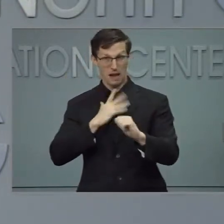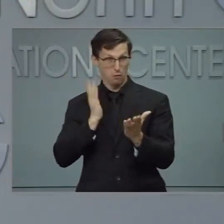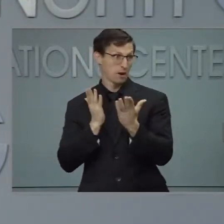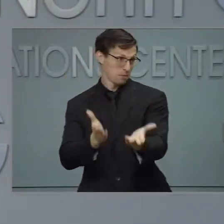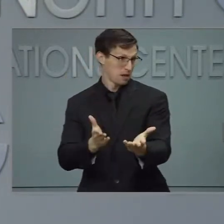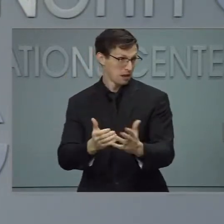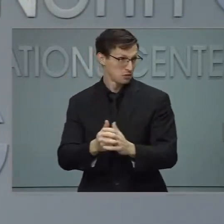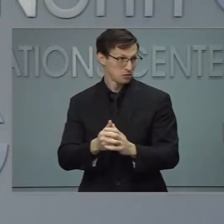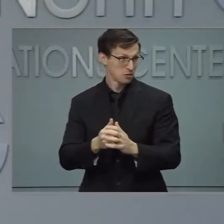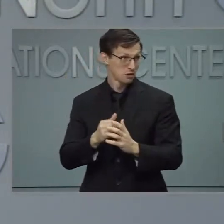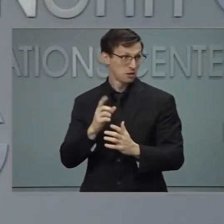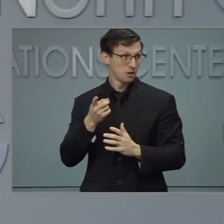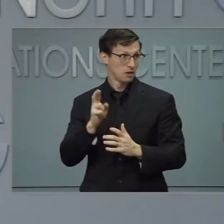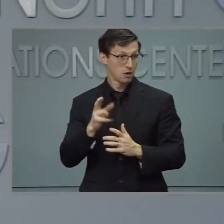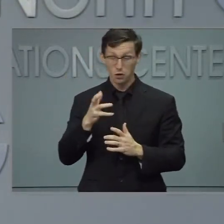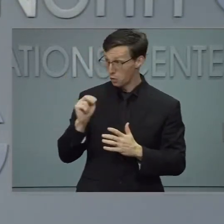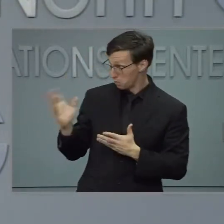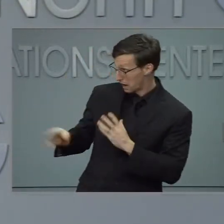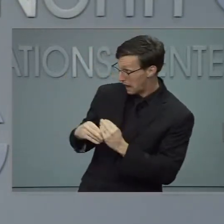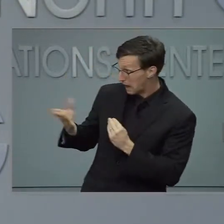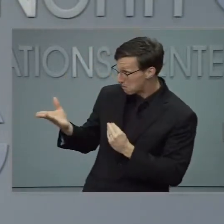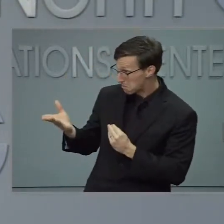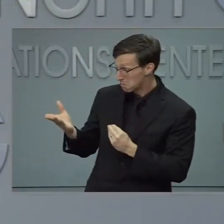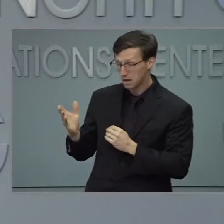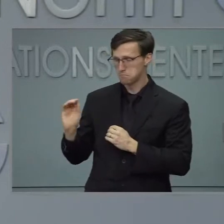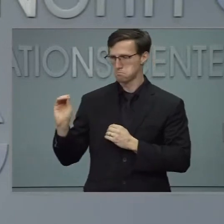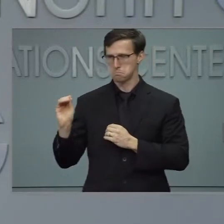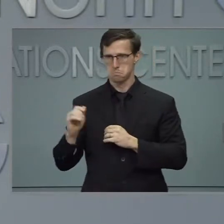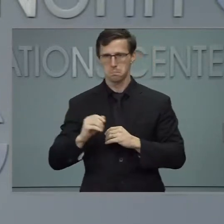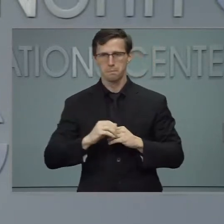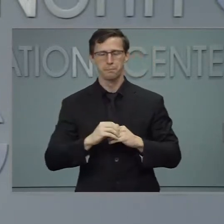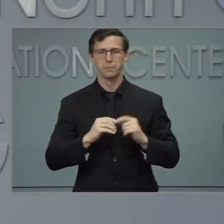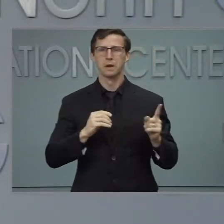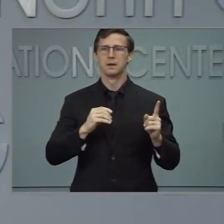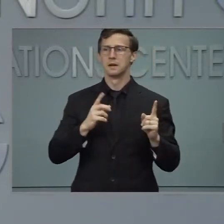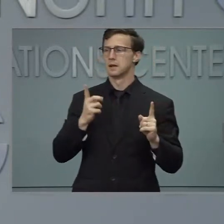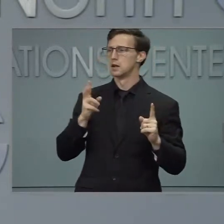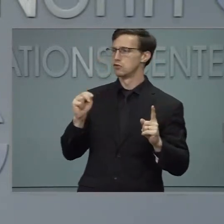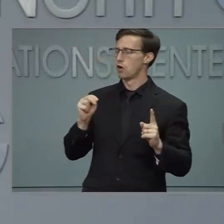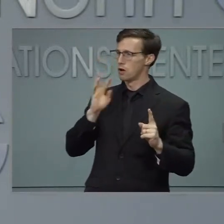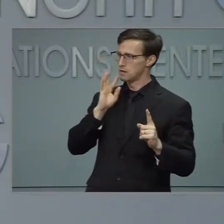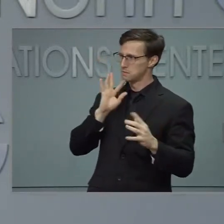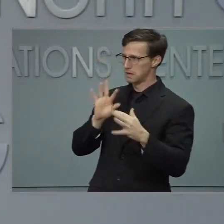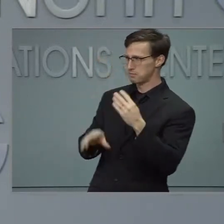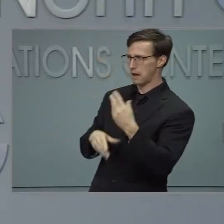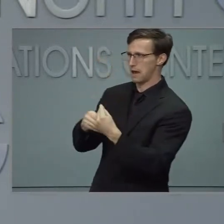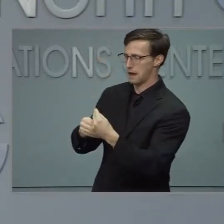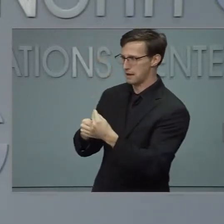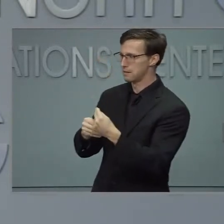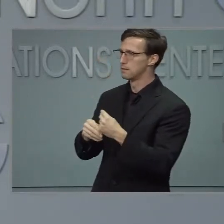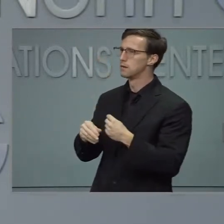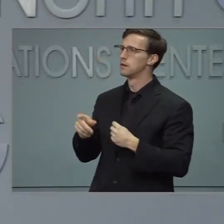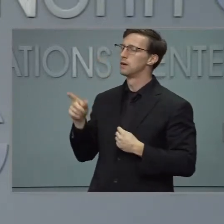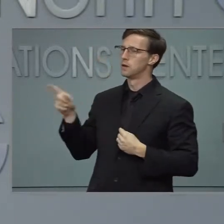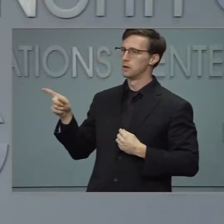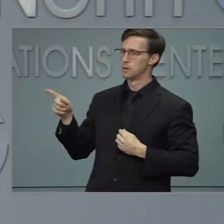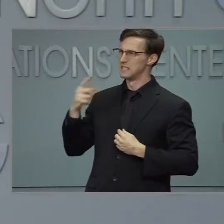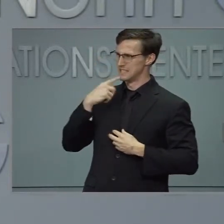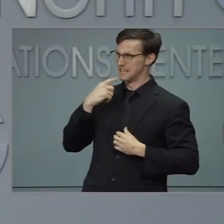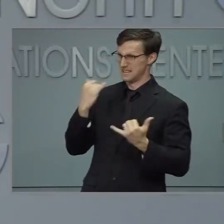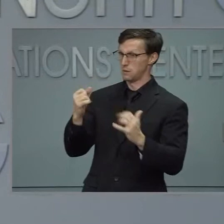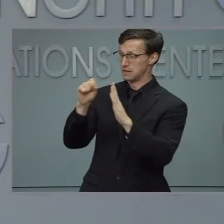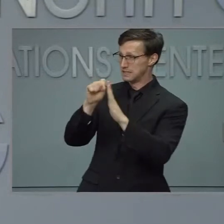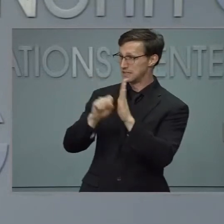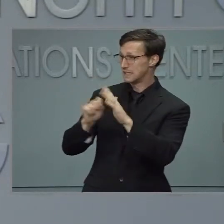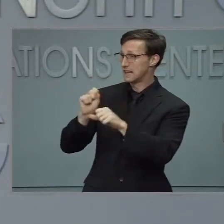that? Okay. And then follow up on the state employees, those outside your cabinet agencies. Is that up